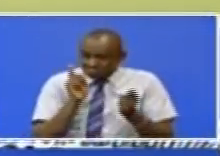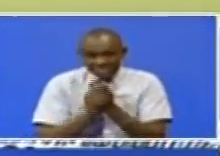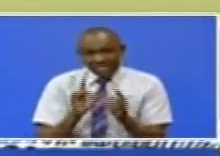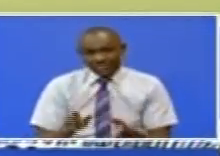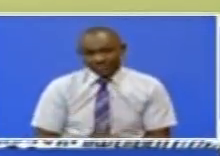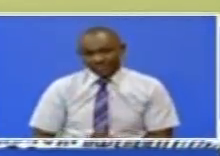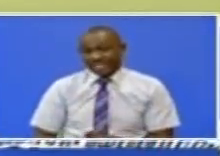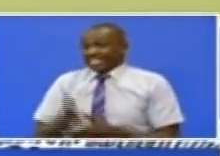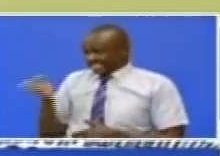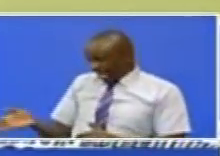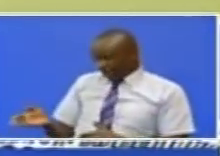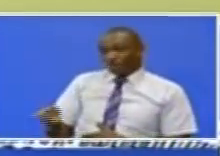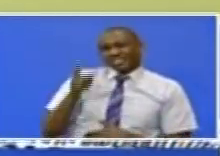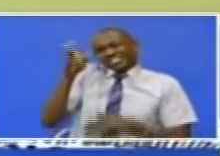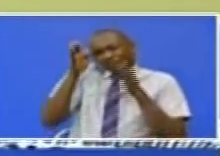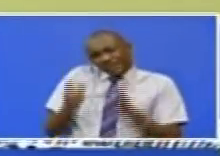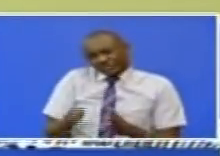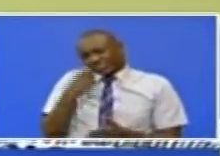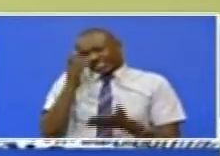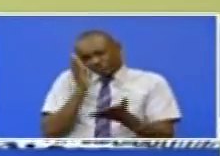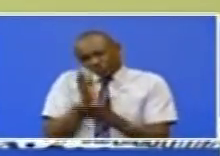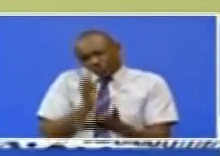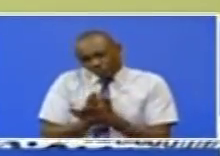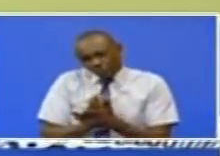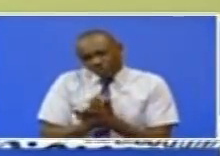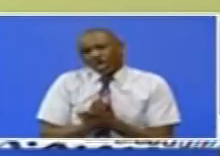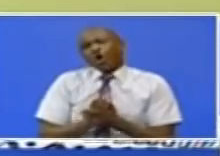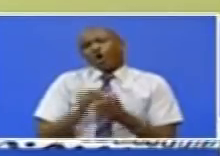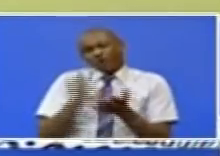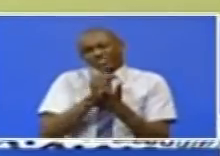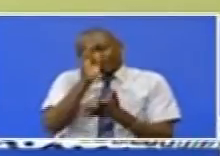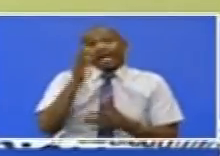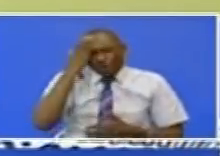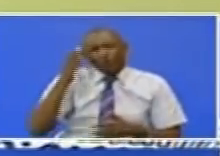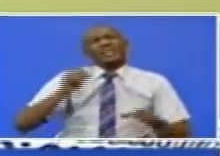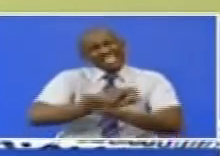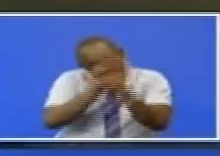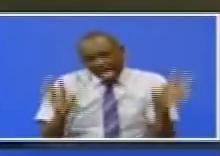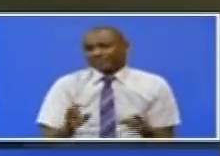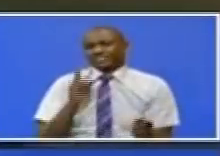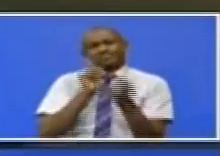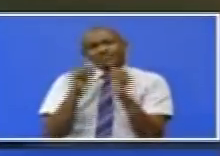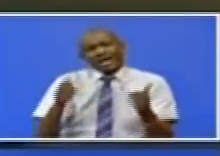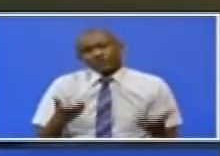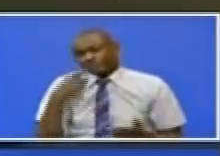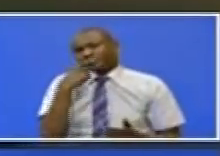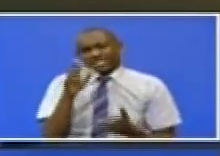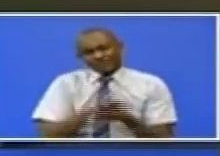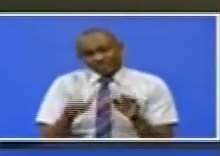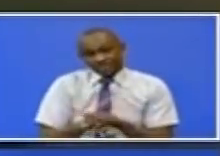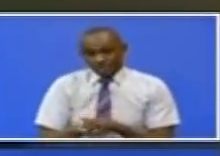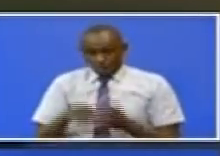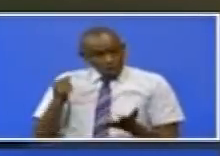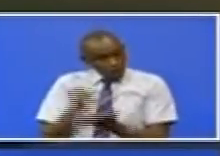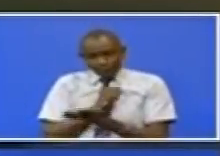accuser has described your office quite elaborately. How is that so if you haven't met him? The office